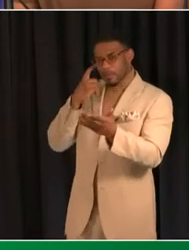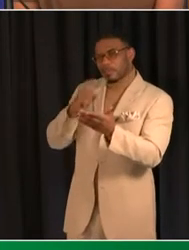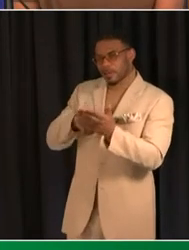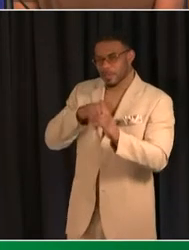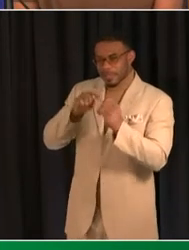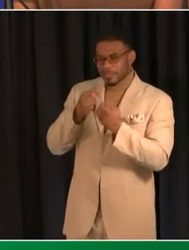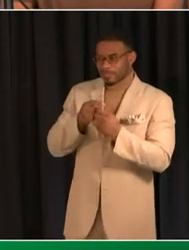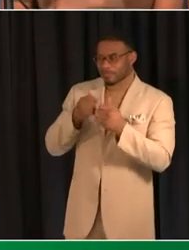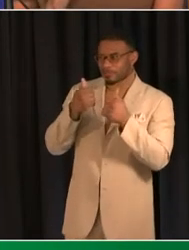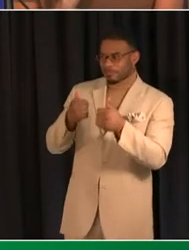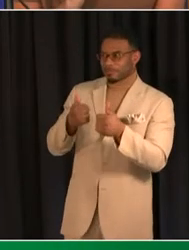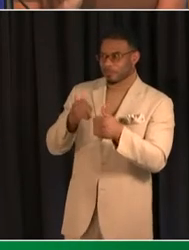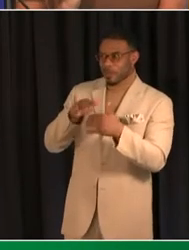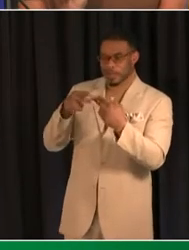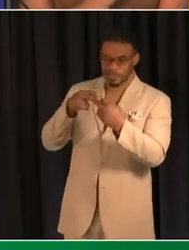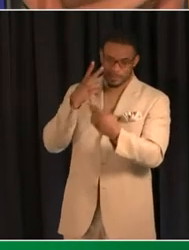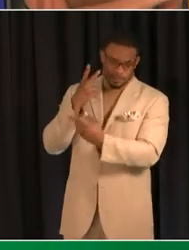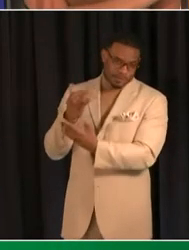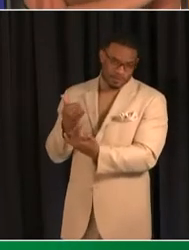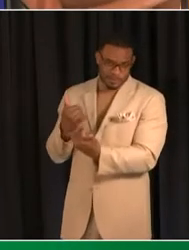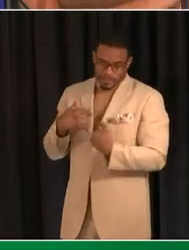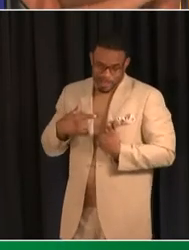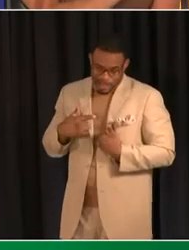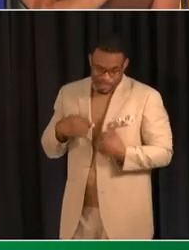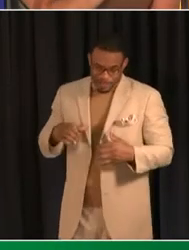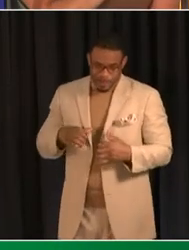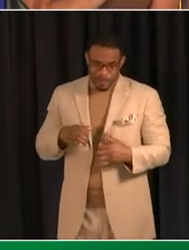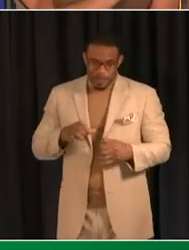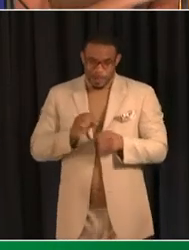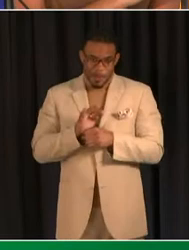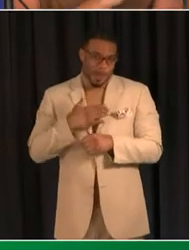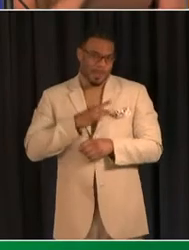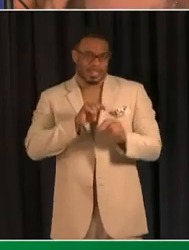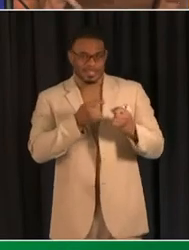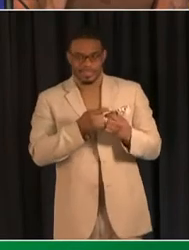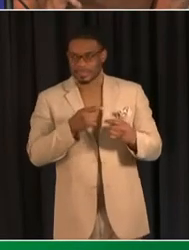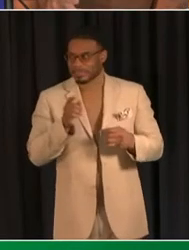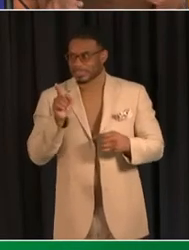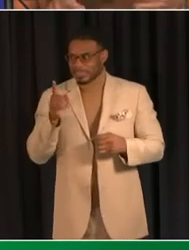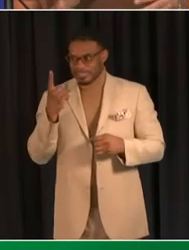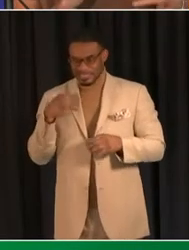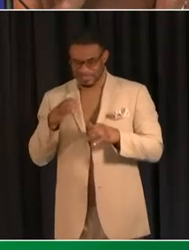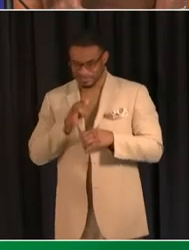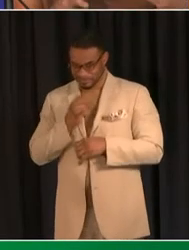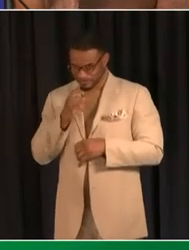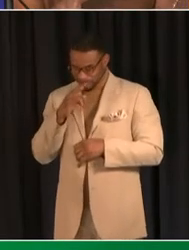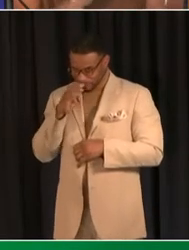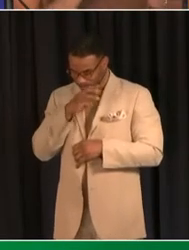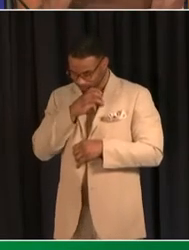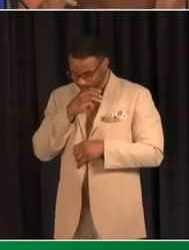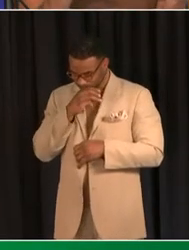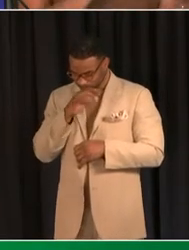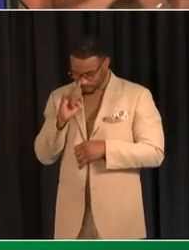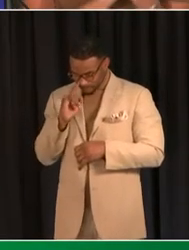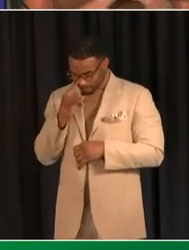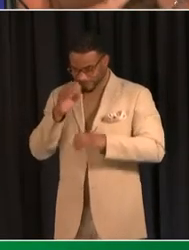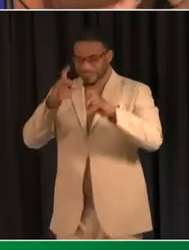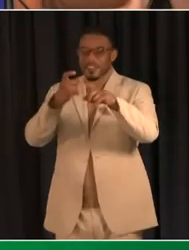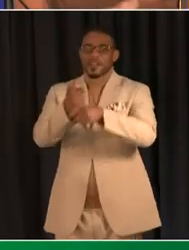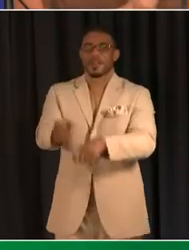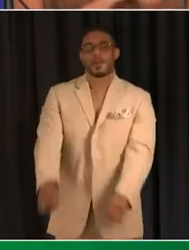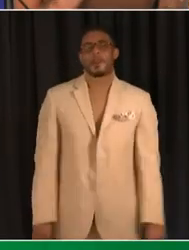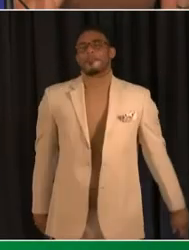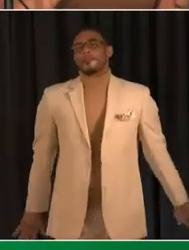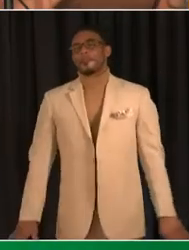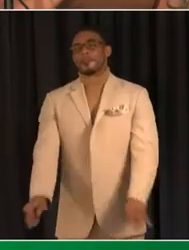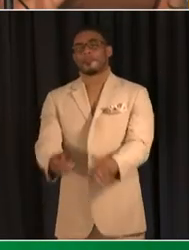a shout out to my team, all the slides you saw today were created by them. This one I made myself, which is kind of why it looks like this.